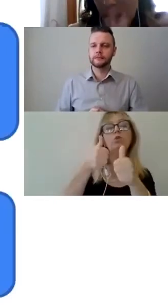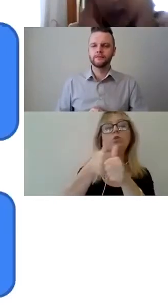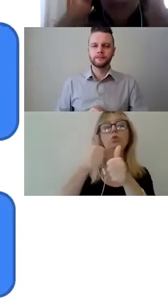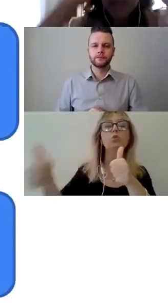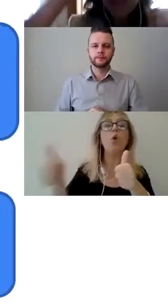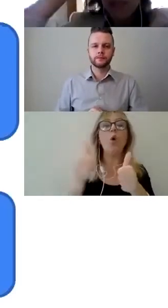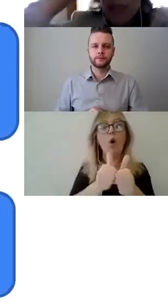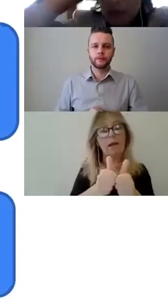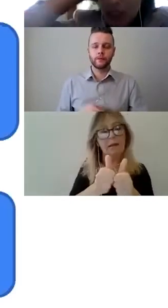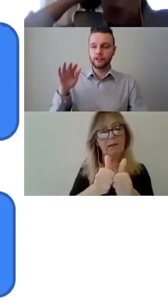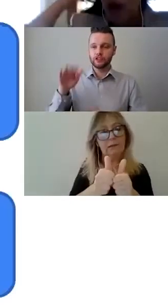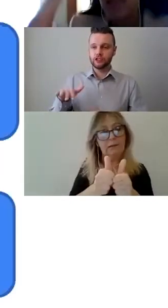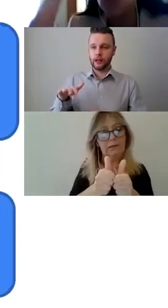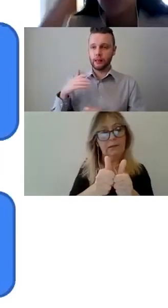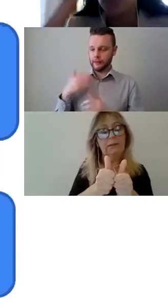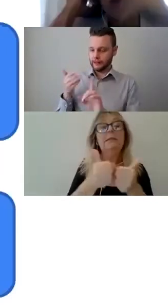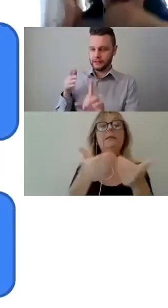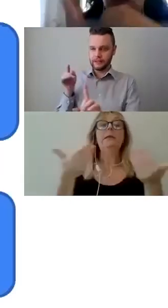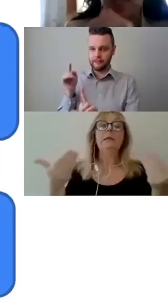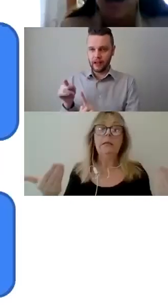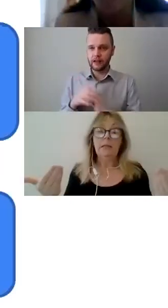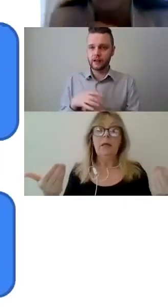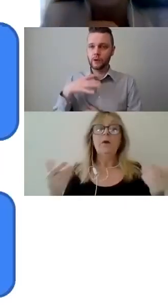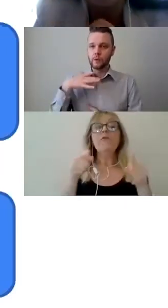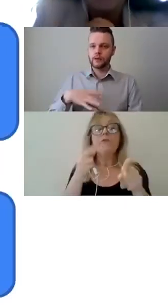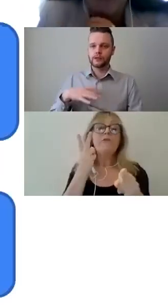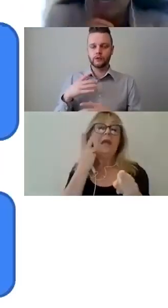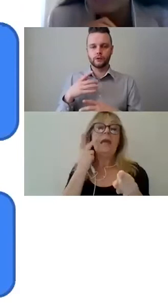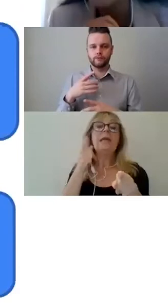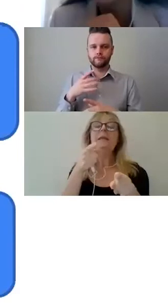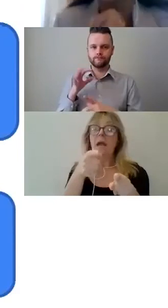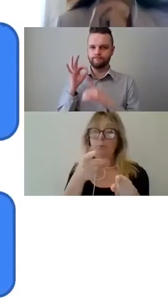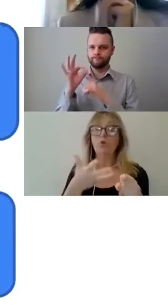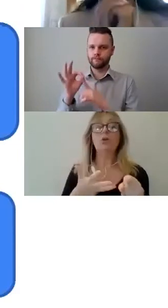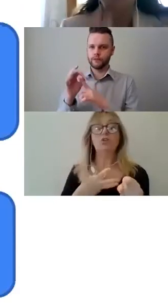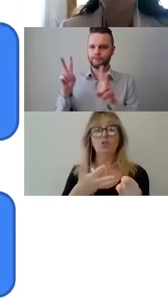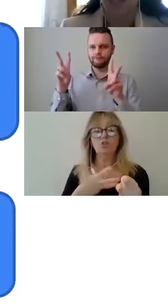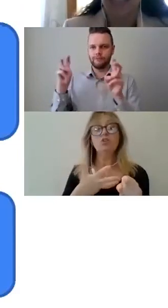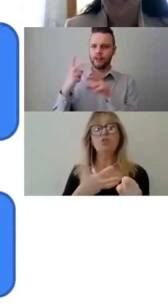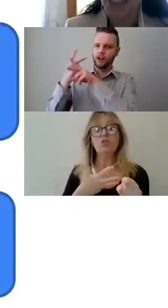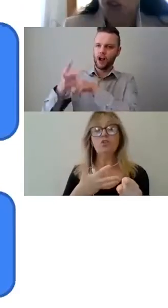child is identified, we need to appoint a guardian.